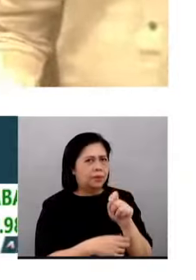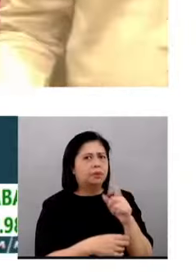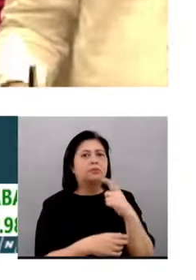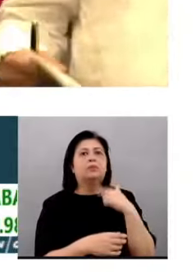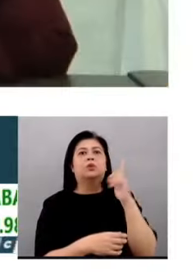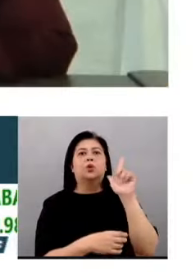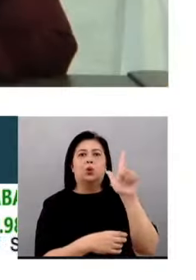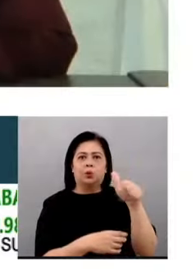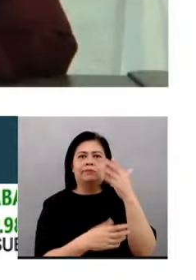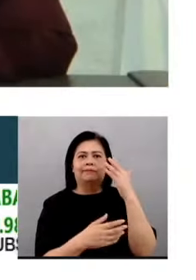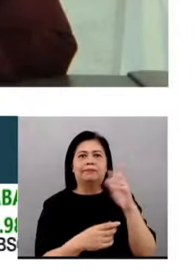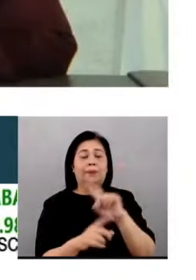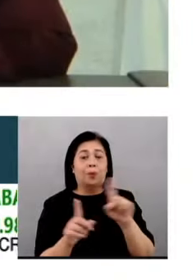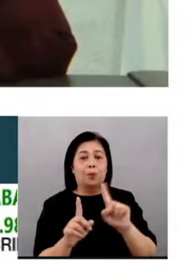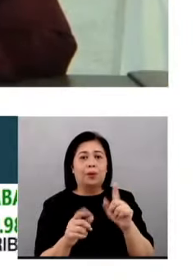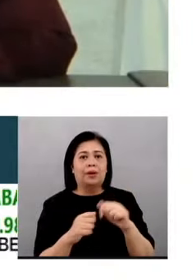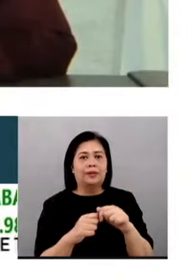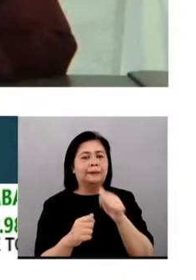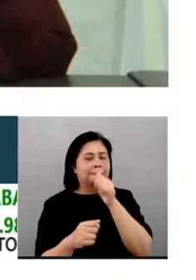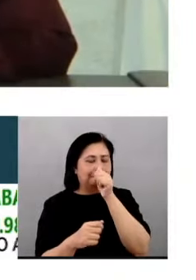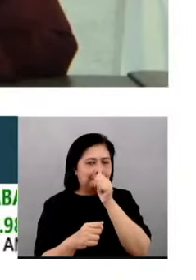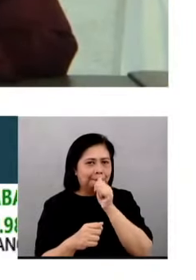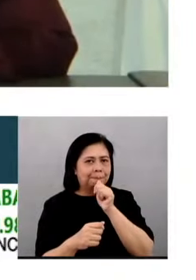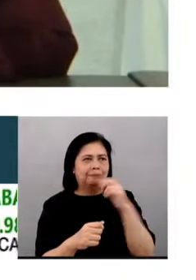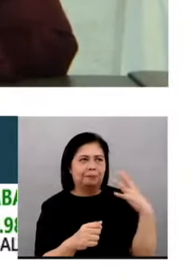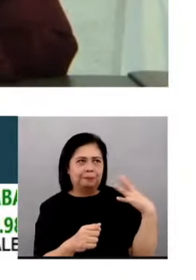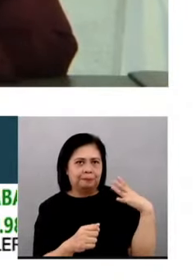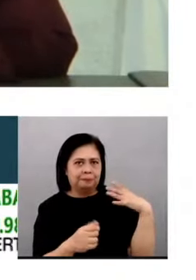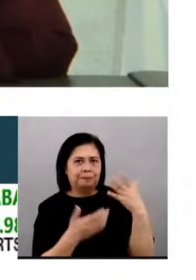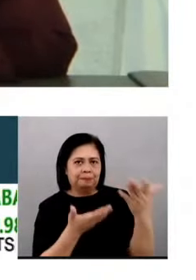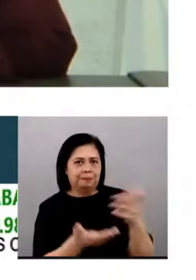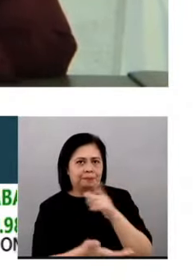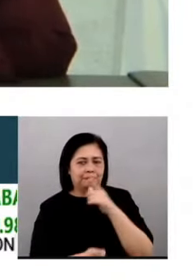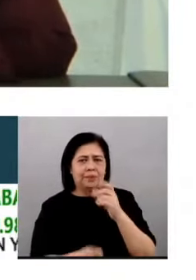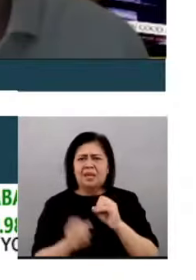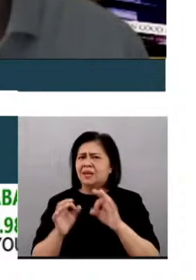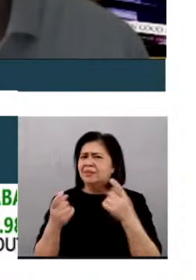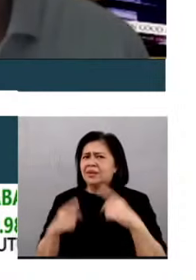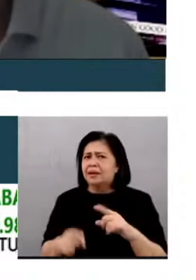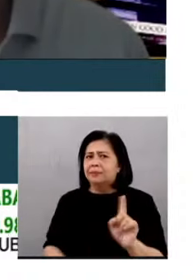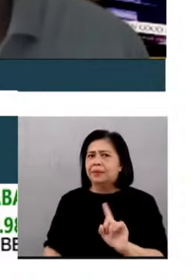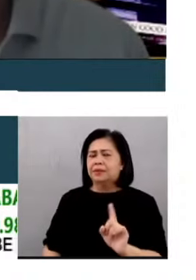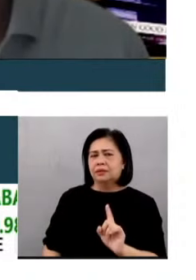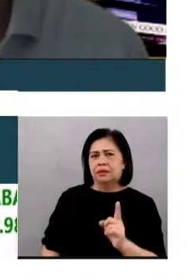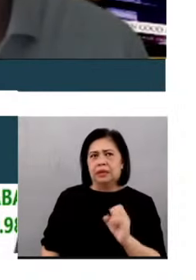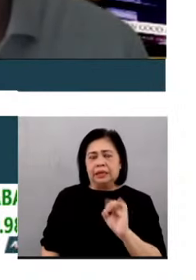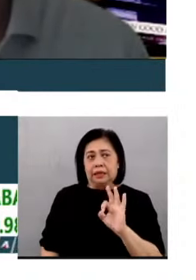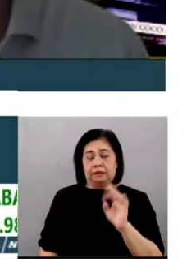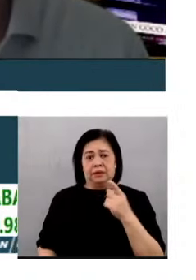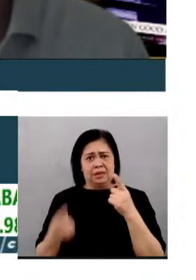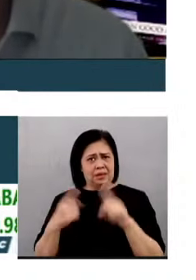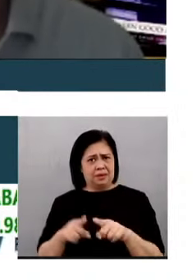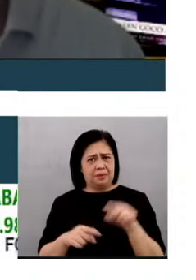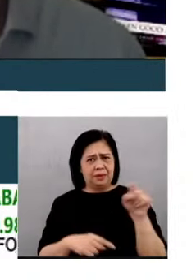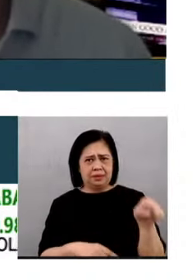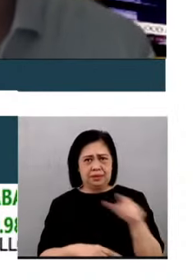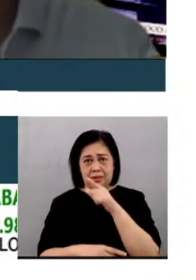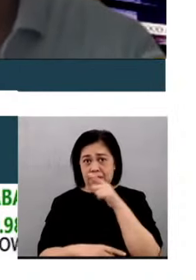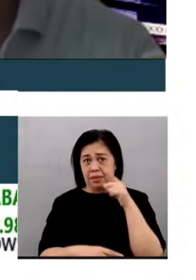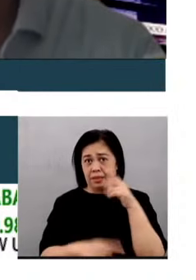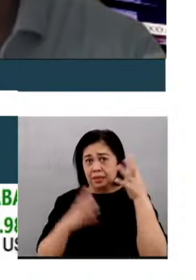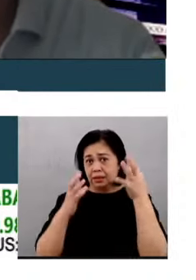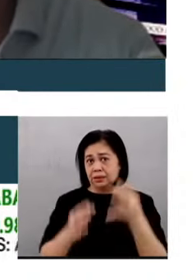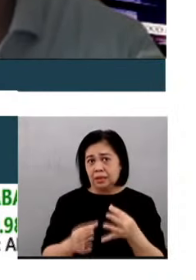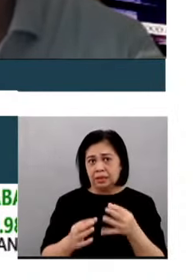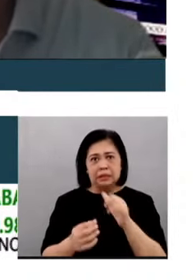So we just have to be patient with that. I mean, if that happens, though, Professor Tony, if that happens, that she decides not